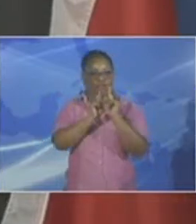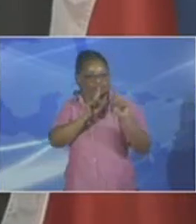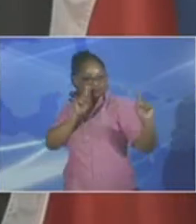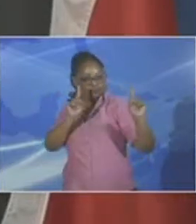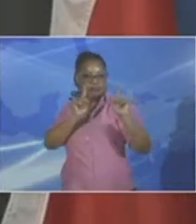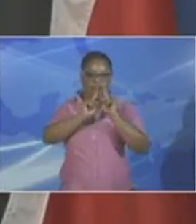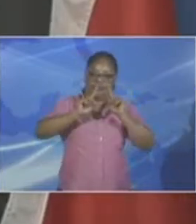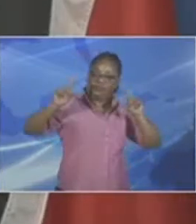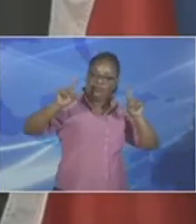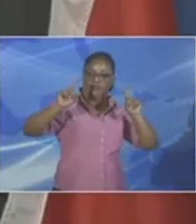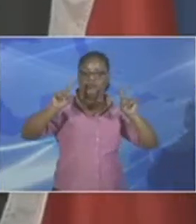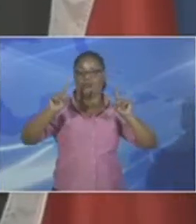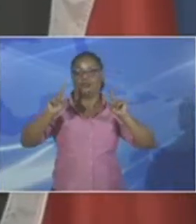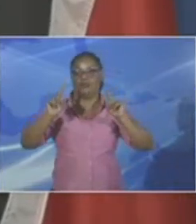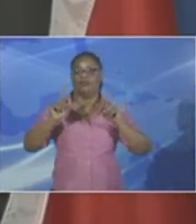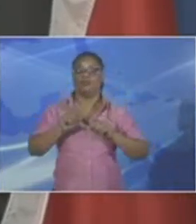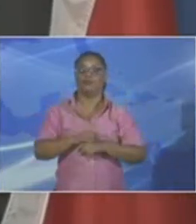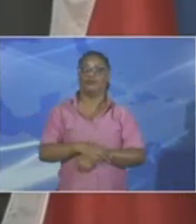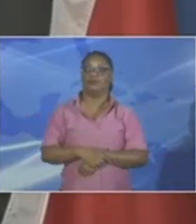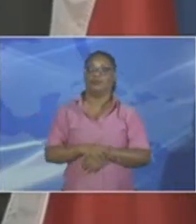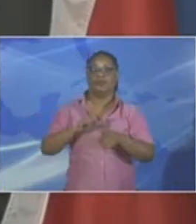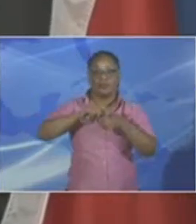we reduce the chances